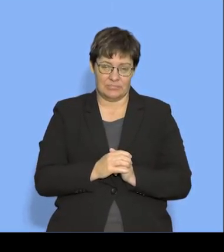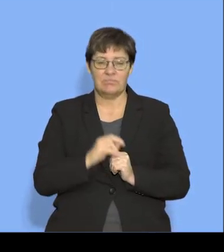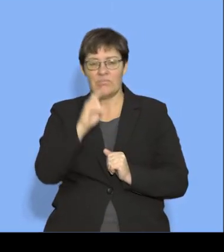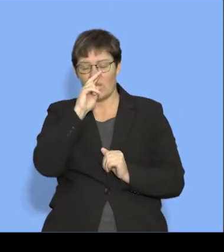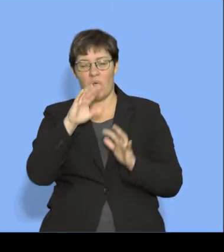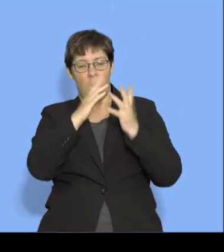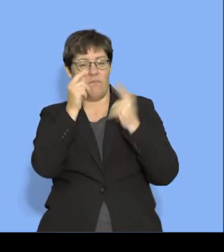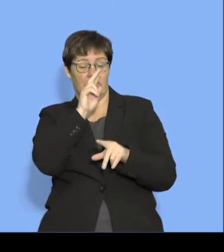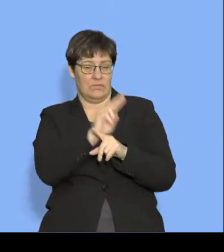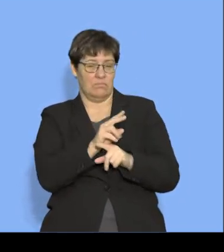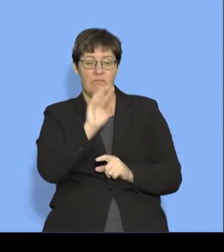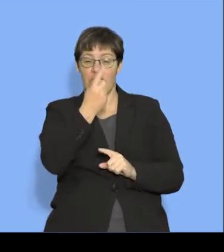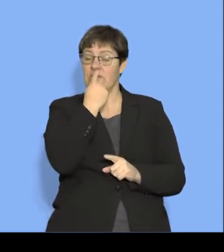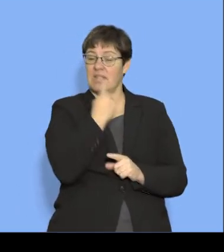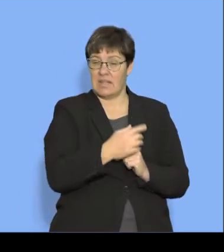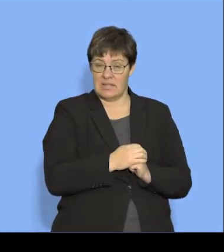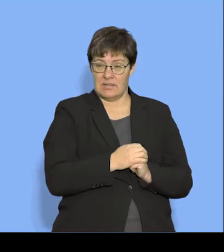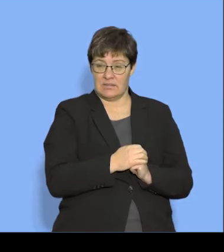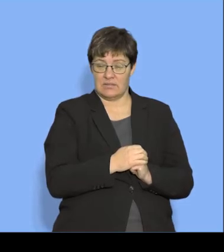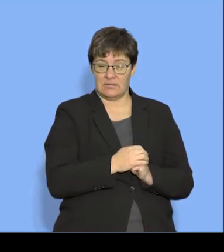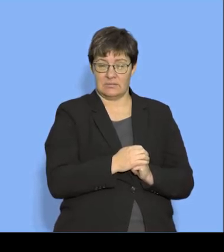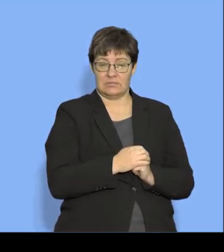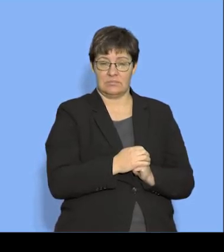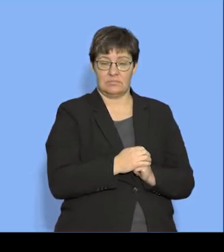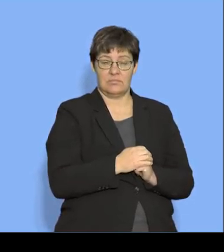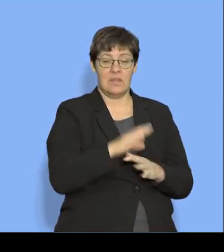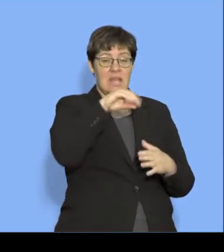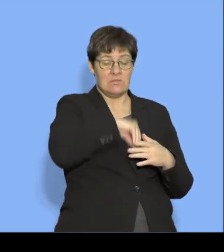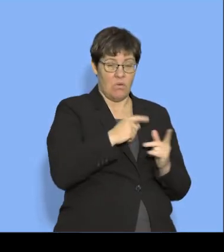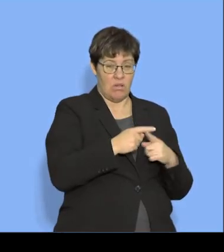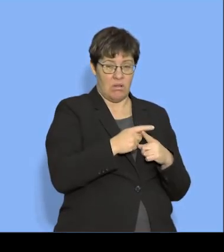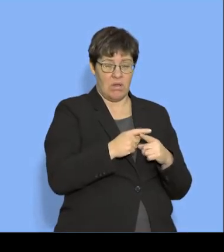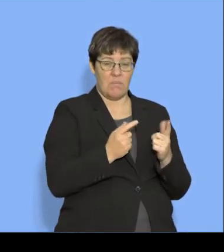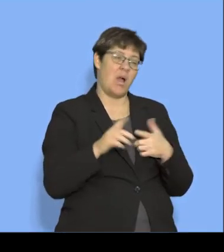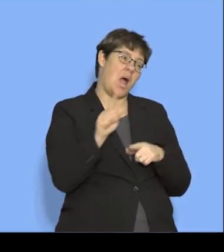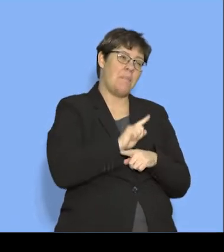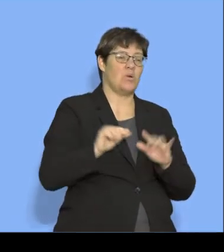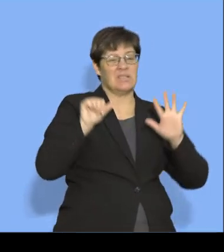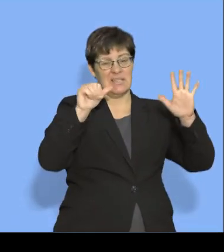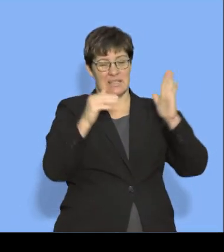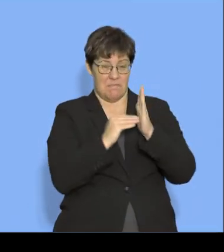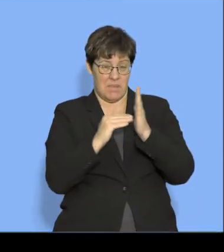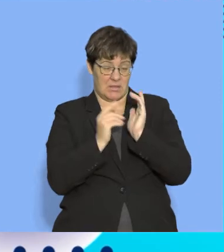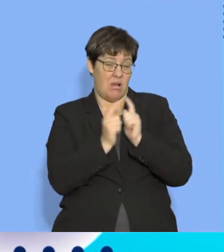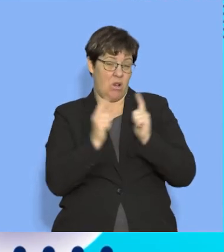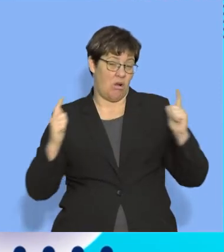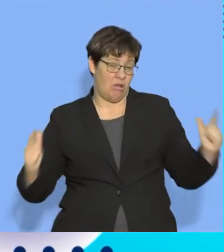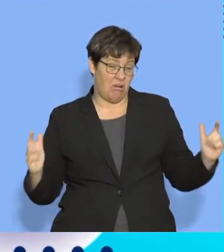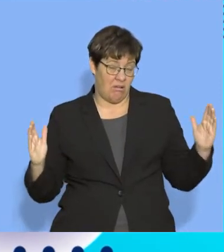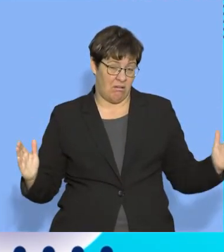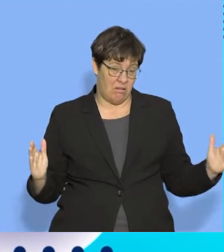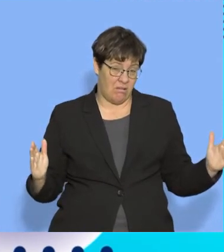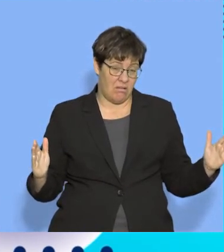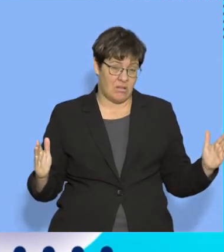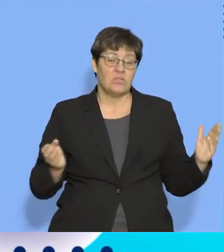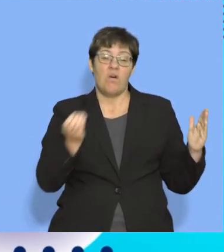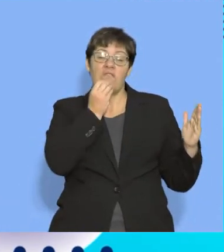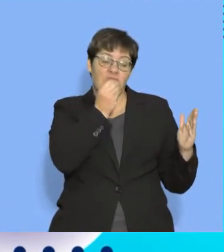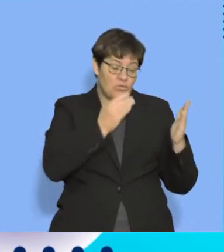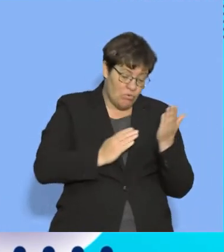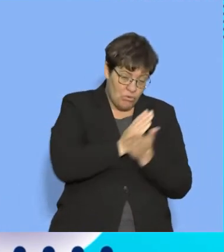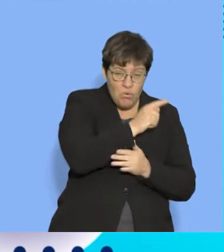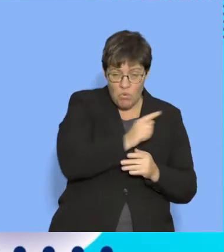an overview. We first said that the adaptation of the small intestine is that it's about 6 meters long. So it means that food takes much